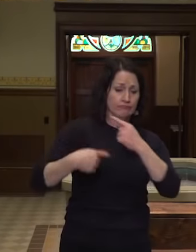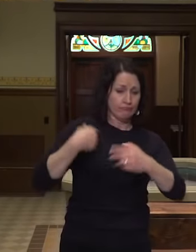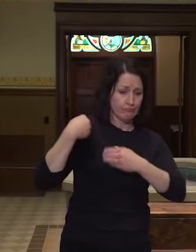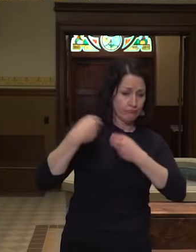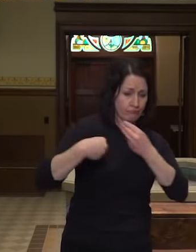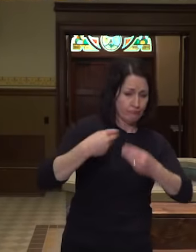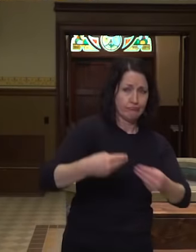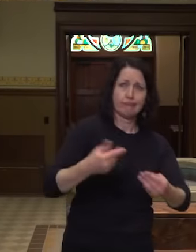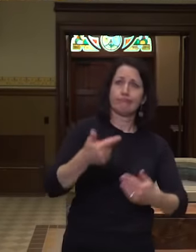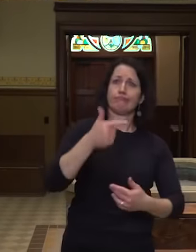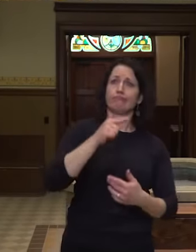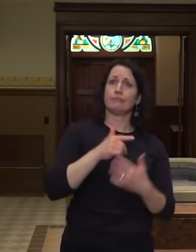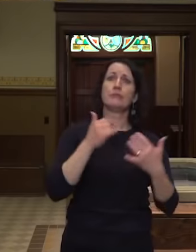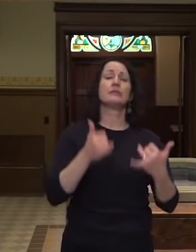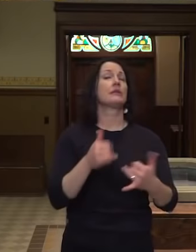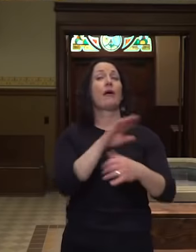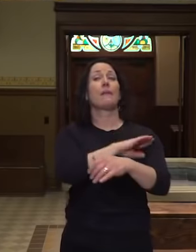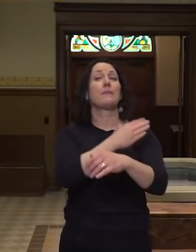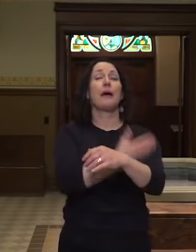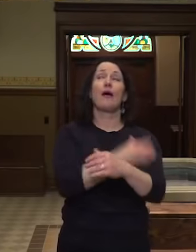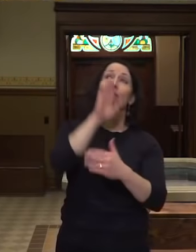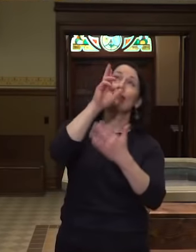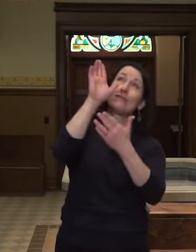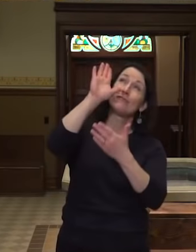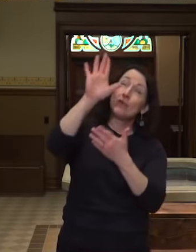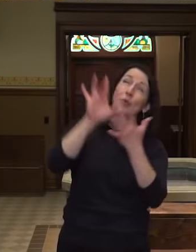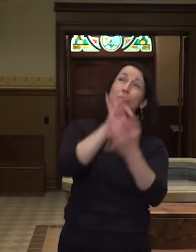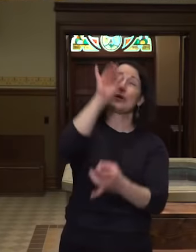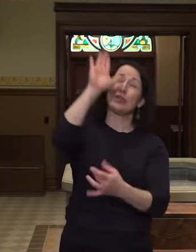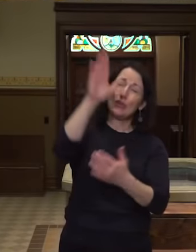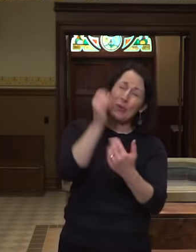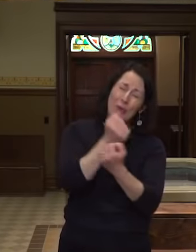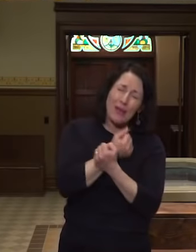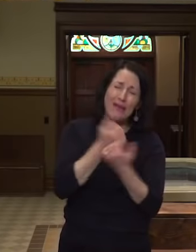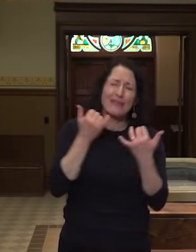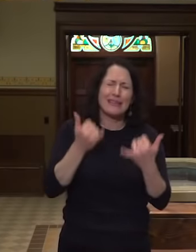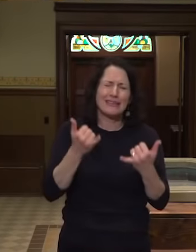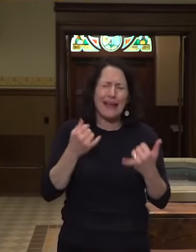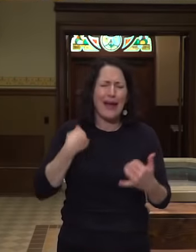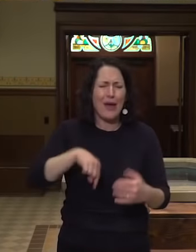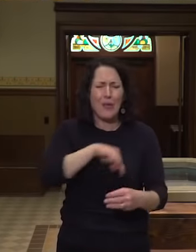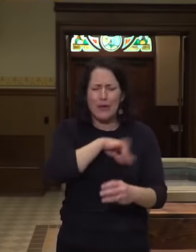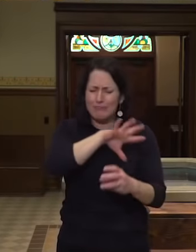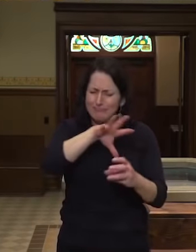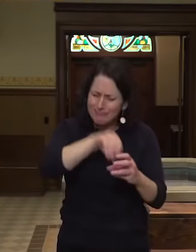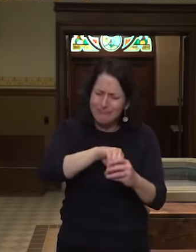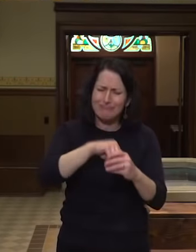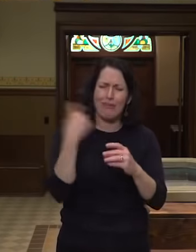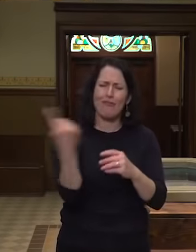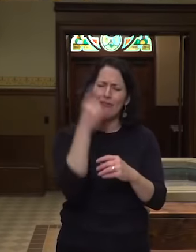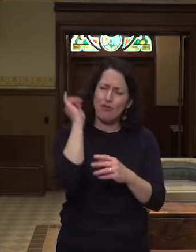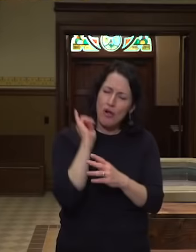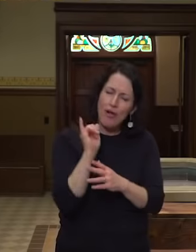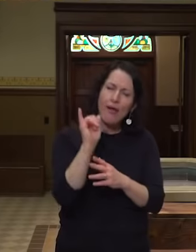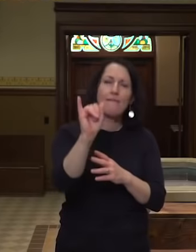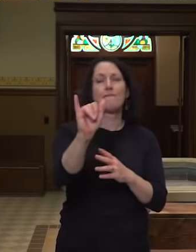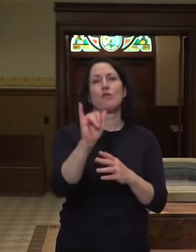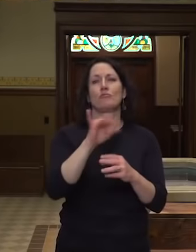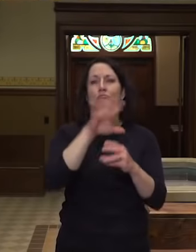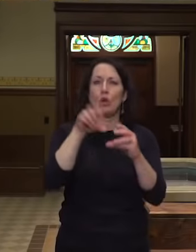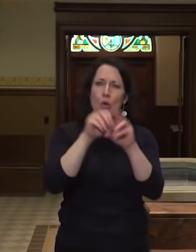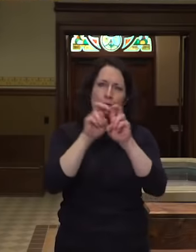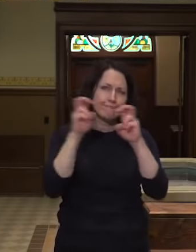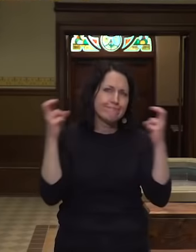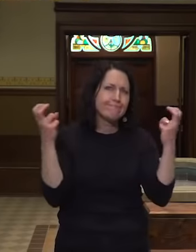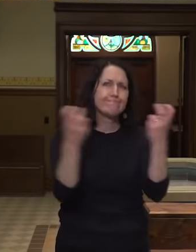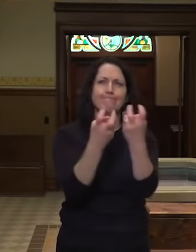grant that, by the power of the Spirit of your love, we may be counted now and until the day of eternity among the members of your